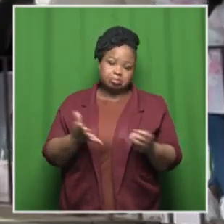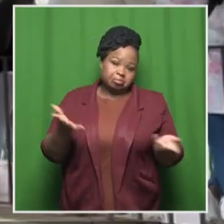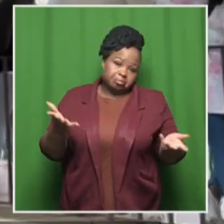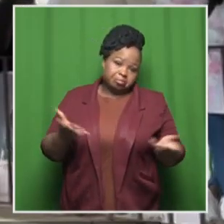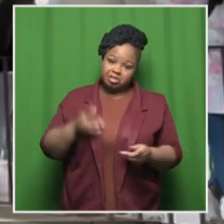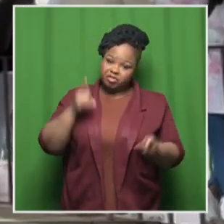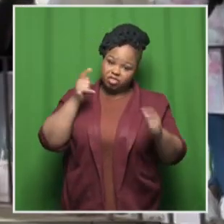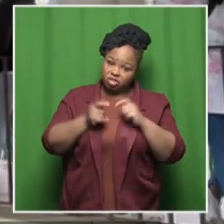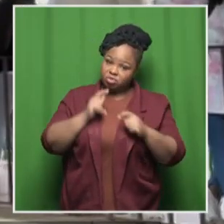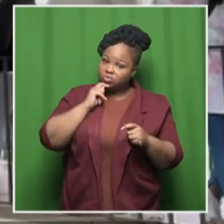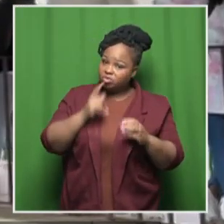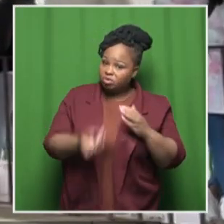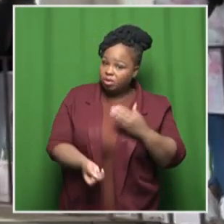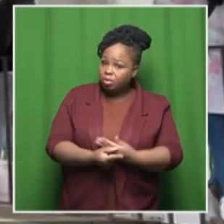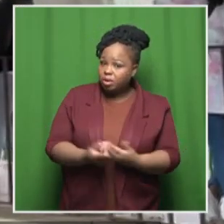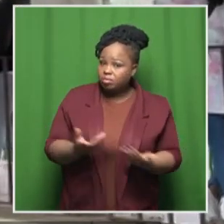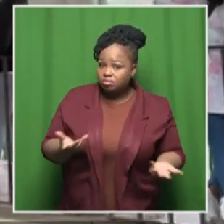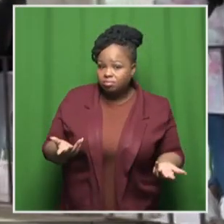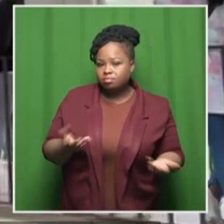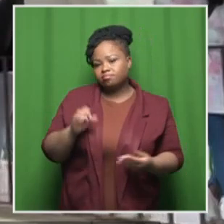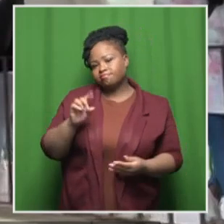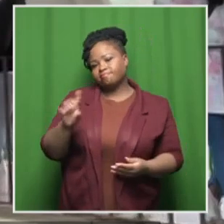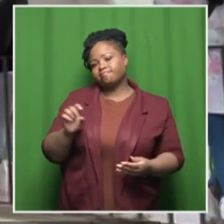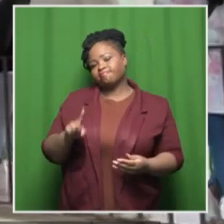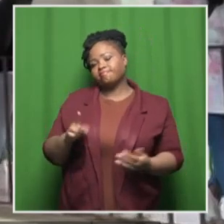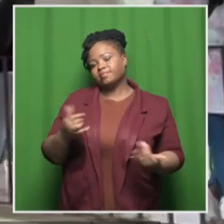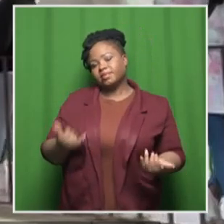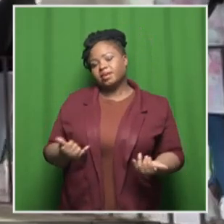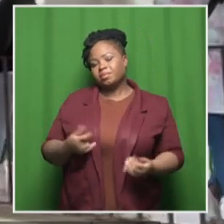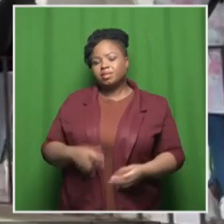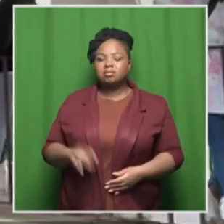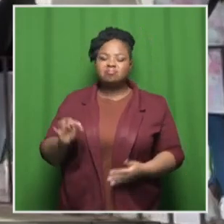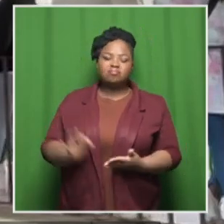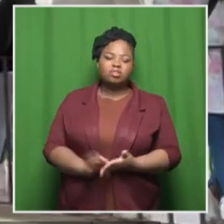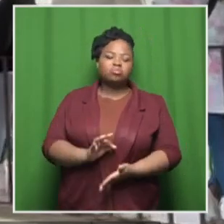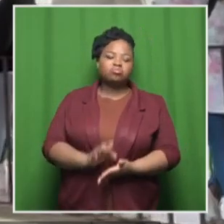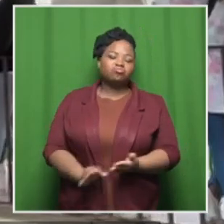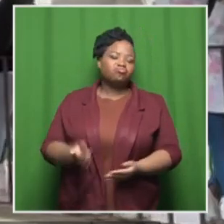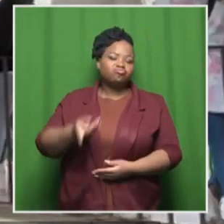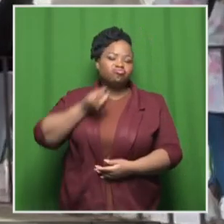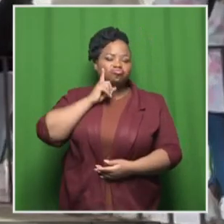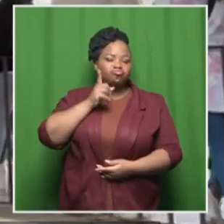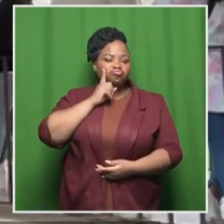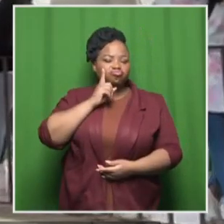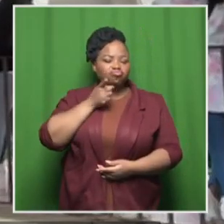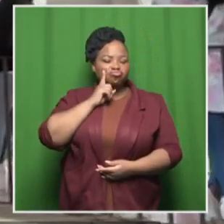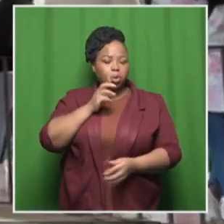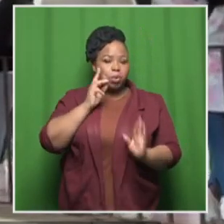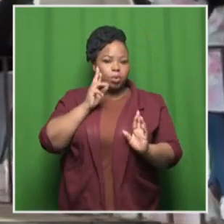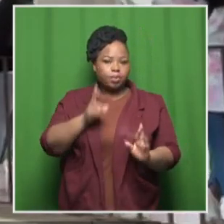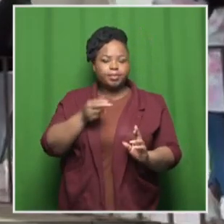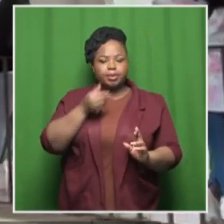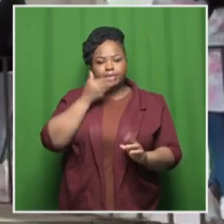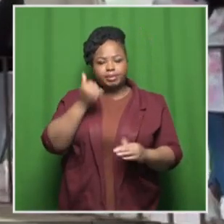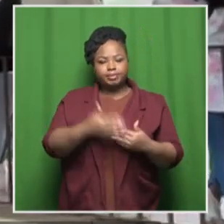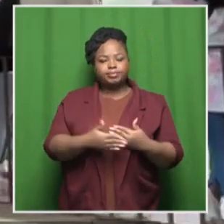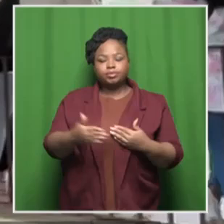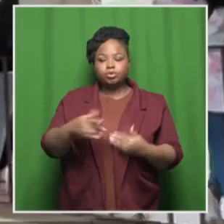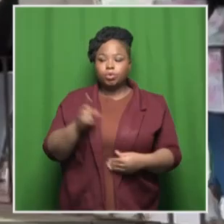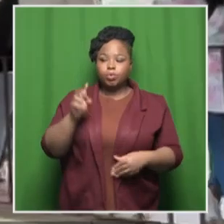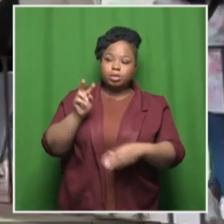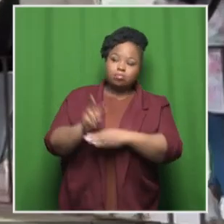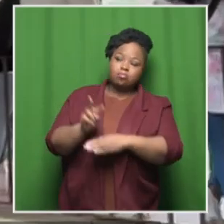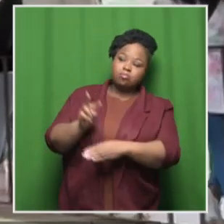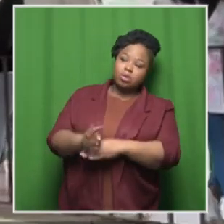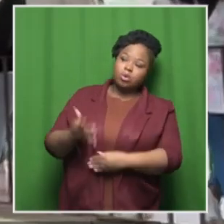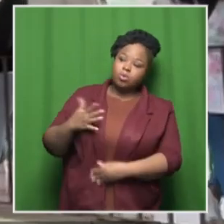that change is going to happen at the moment is here. They are casting their ballots, and so that's why we're monitoring and waiting